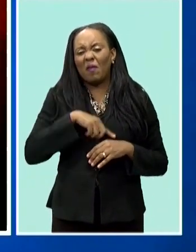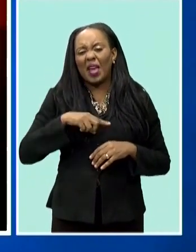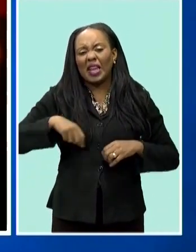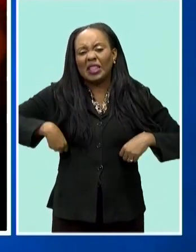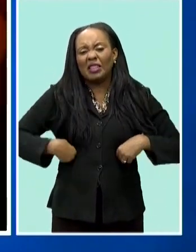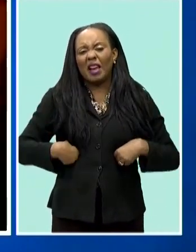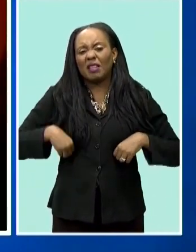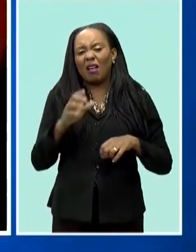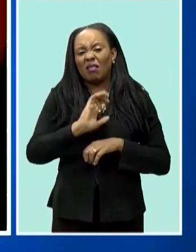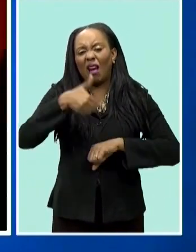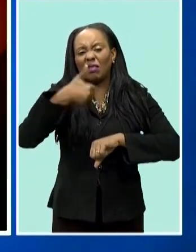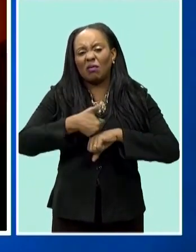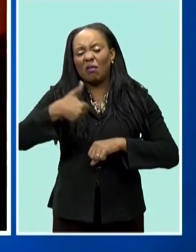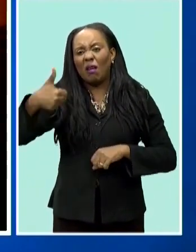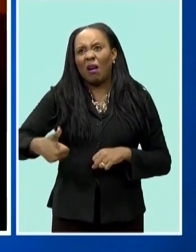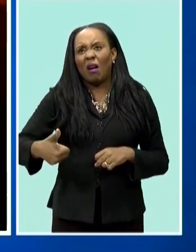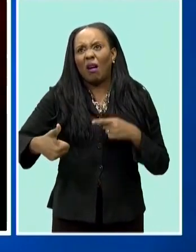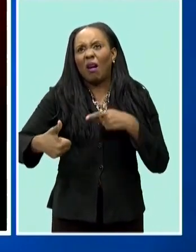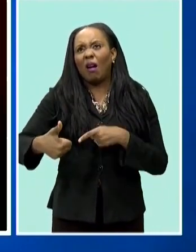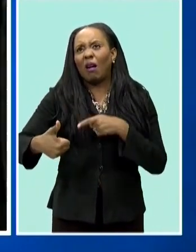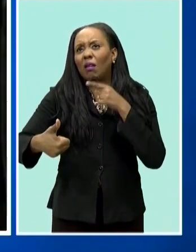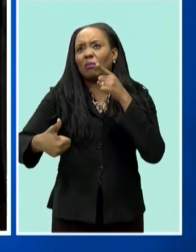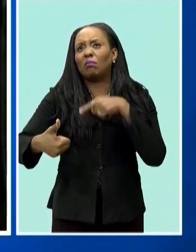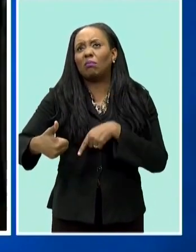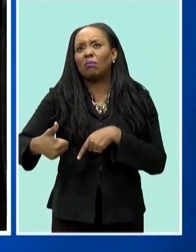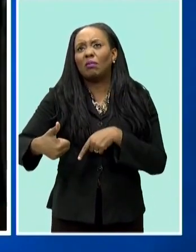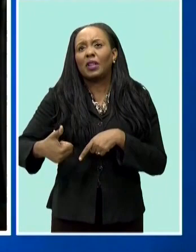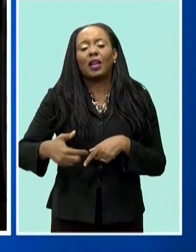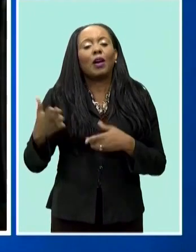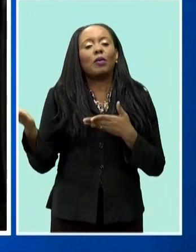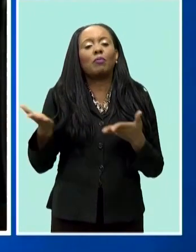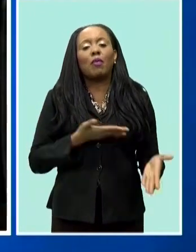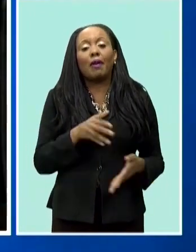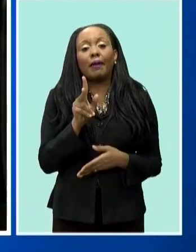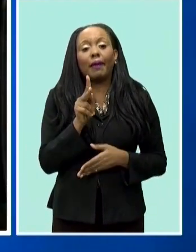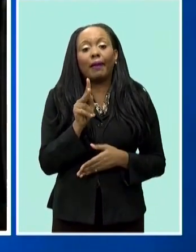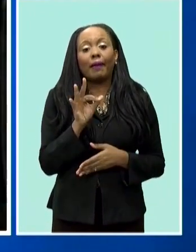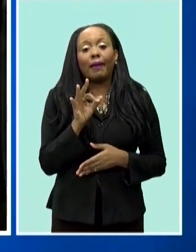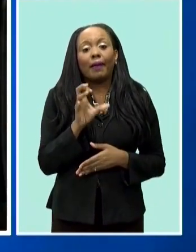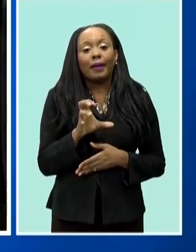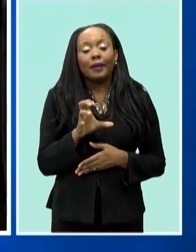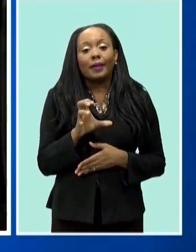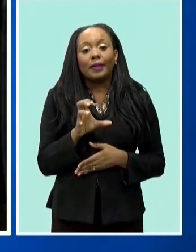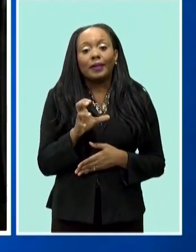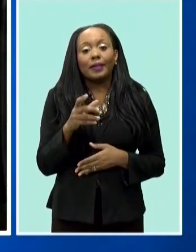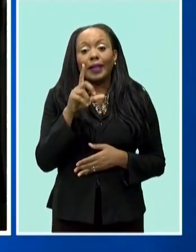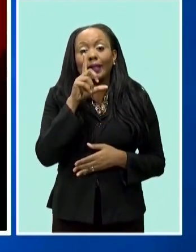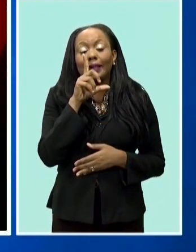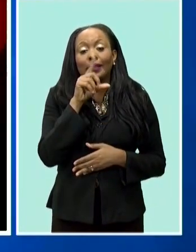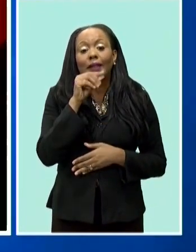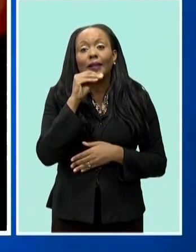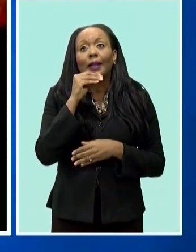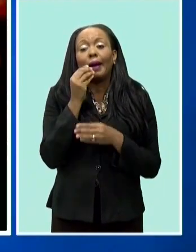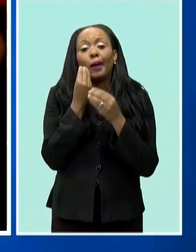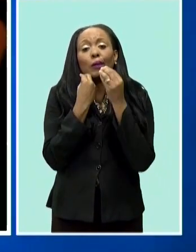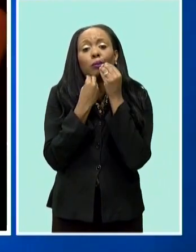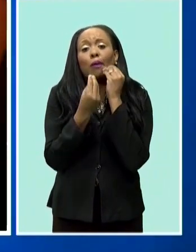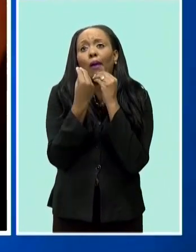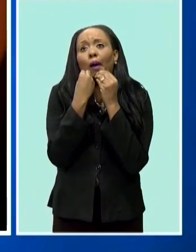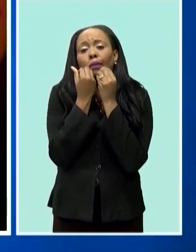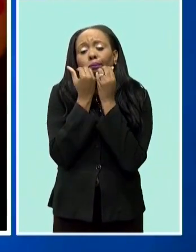at his seat. But he didn't stop there. He also brought in a bucket of, get this, KFC fried